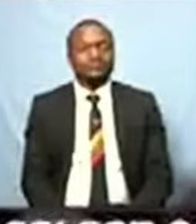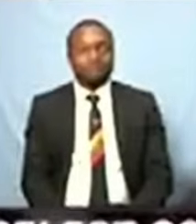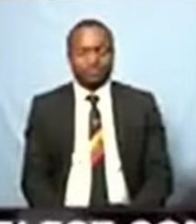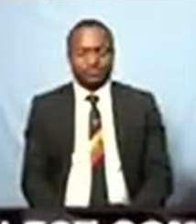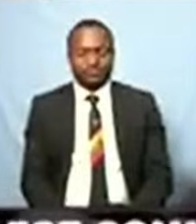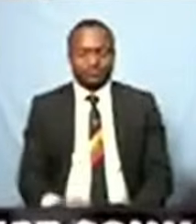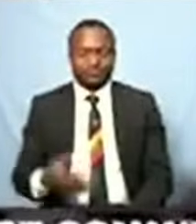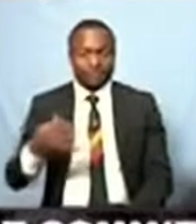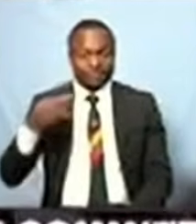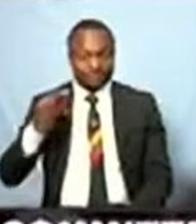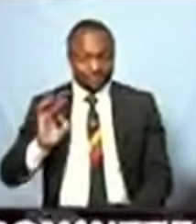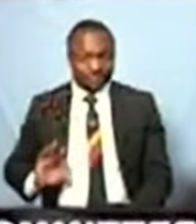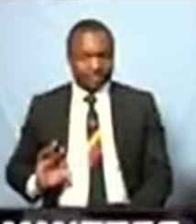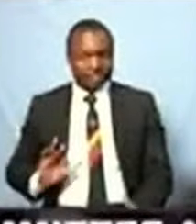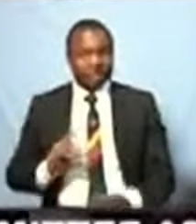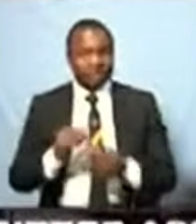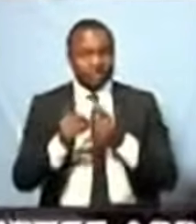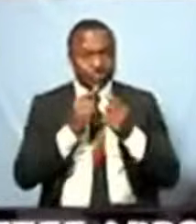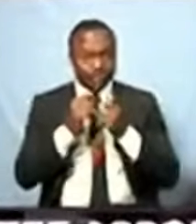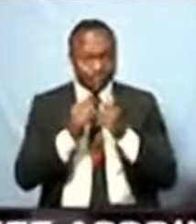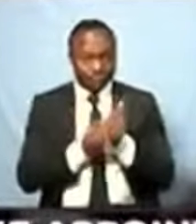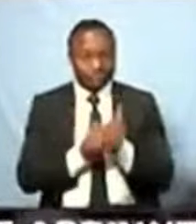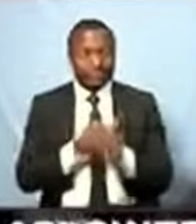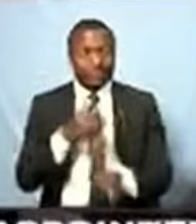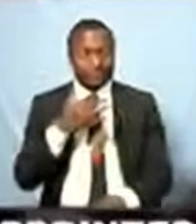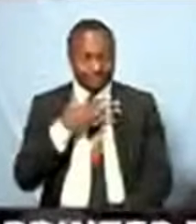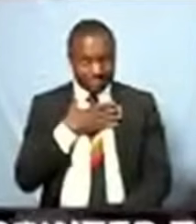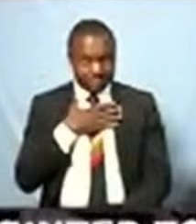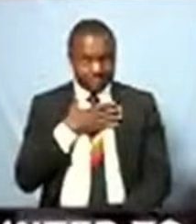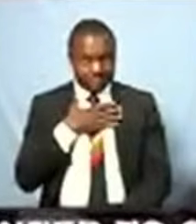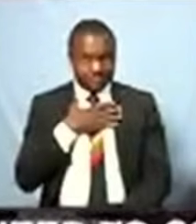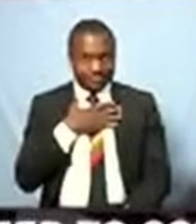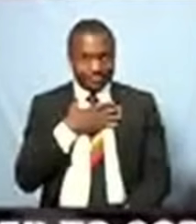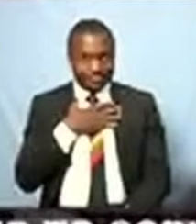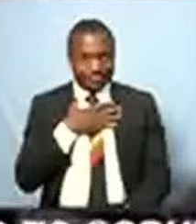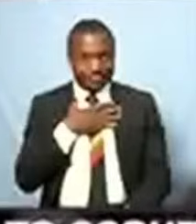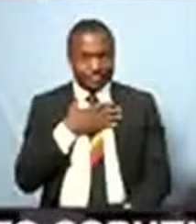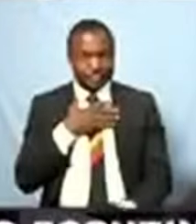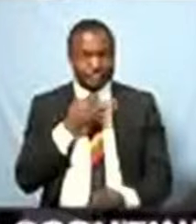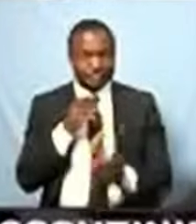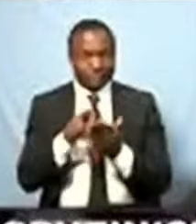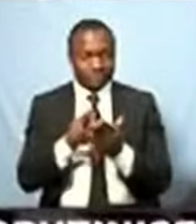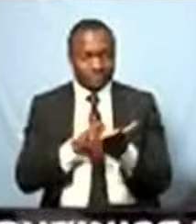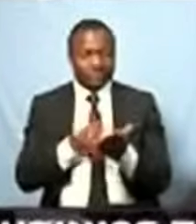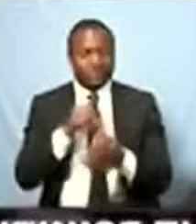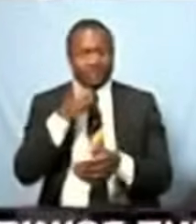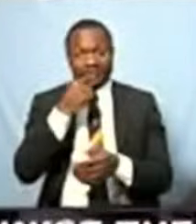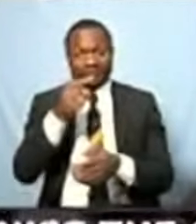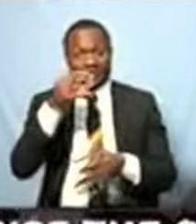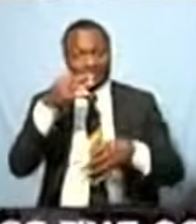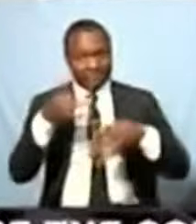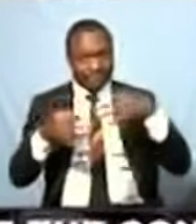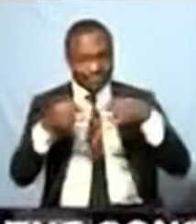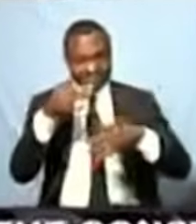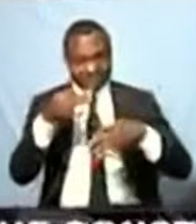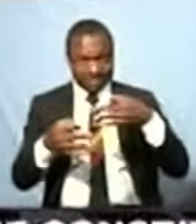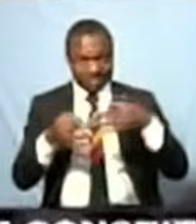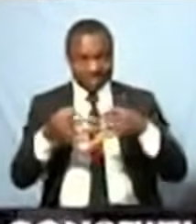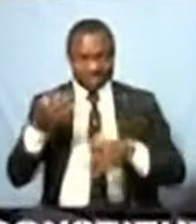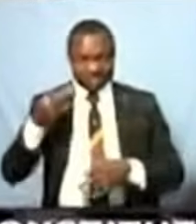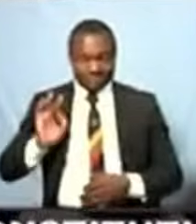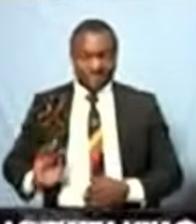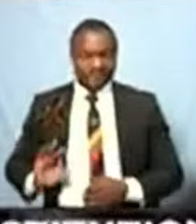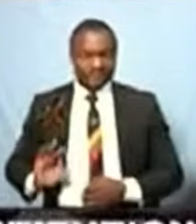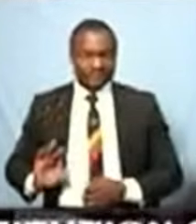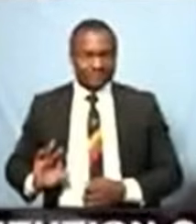The benefits that we are talking about in my submission, Chairperson, I said if the